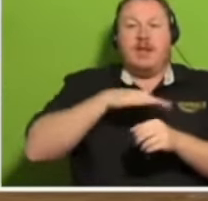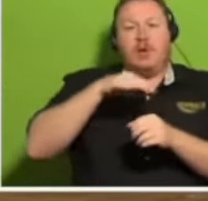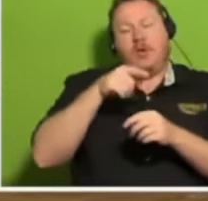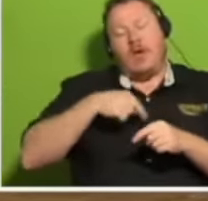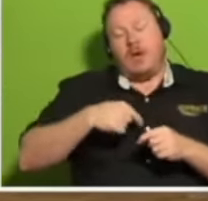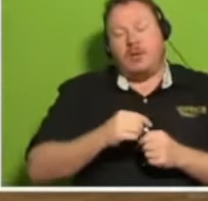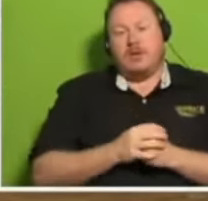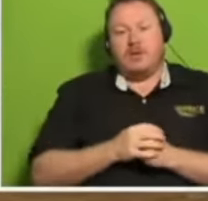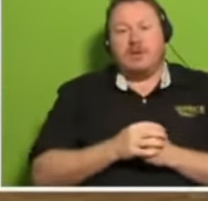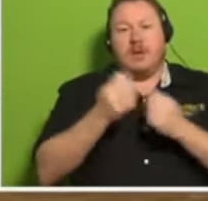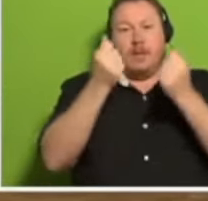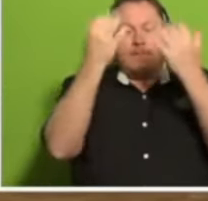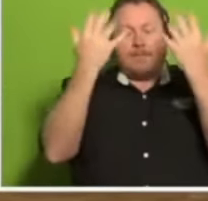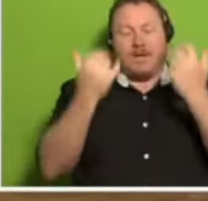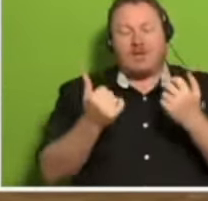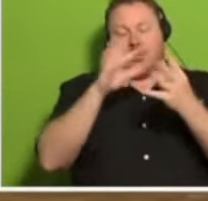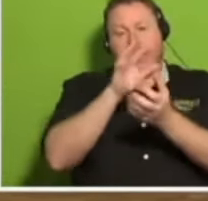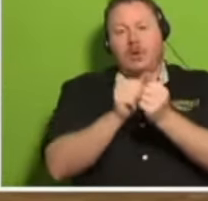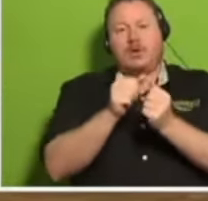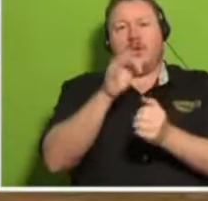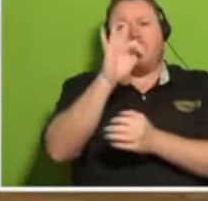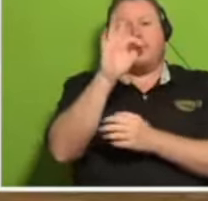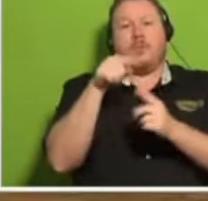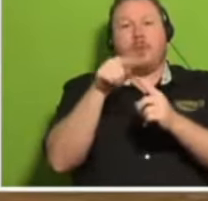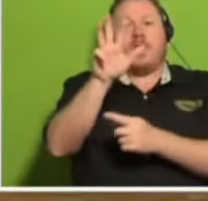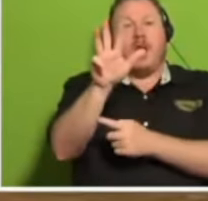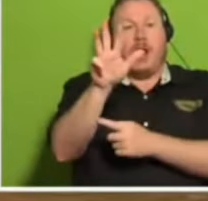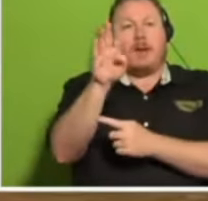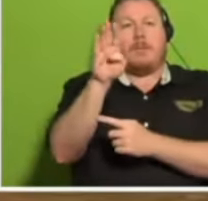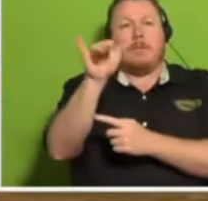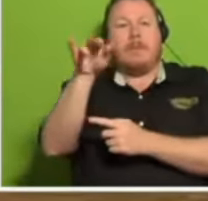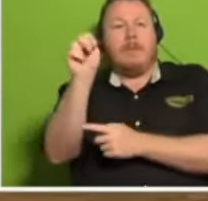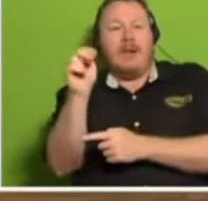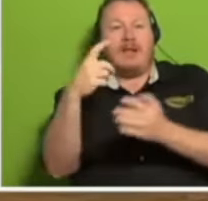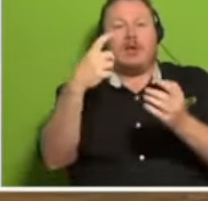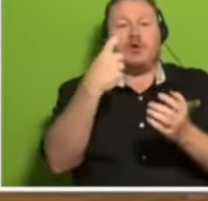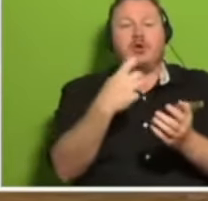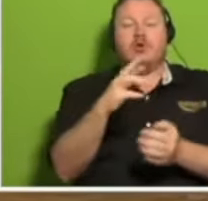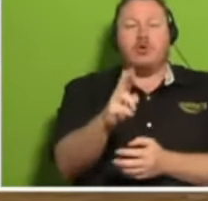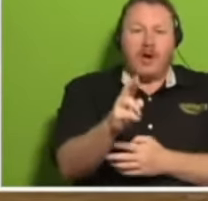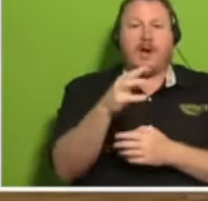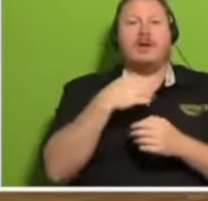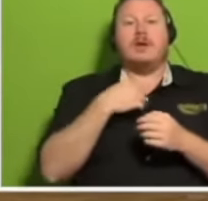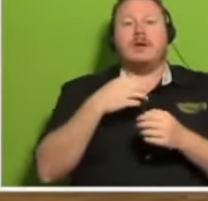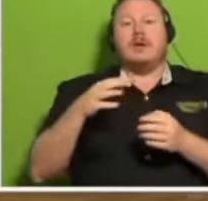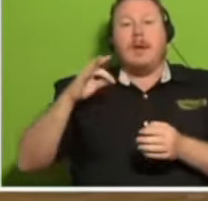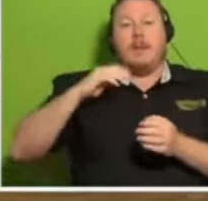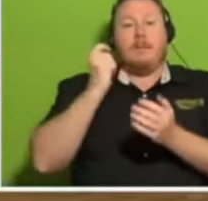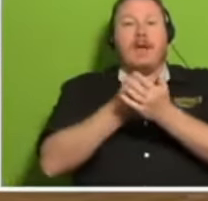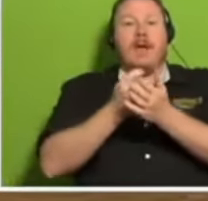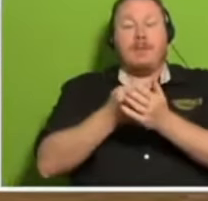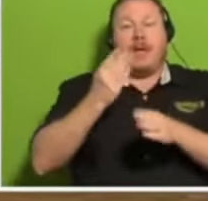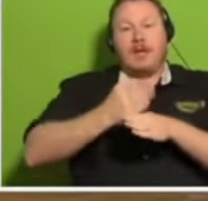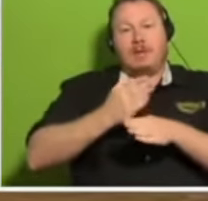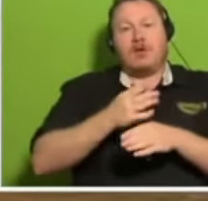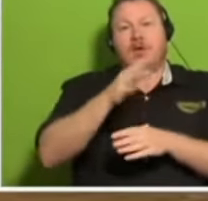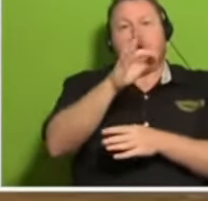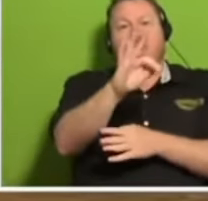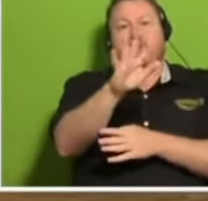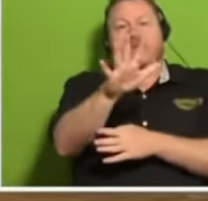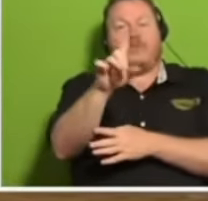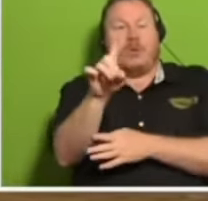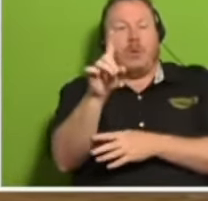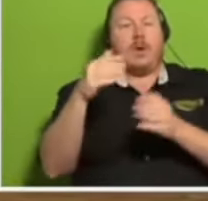total budget for the financial year is at 3.9 billion, which sees compensation of employees totaling 351